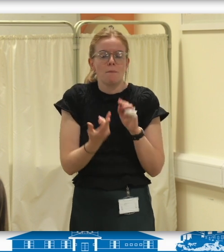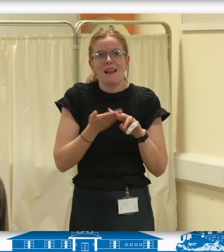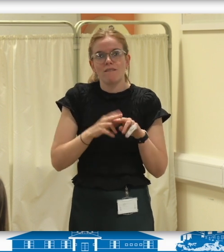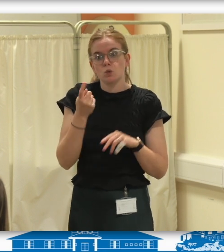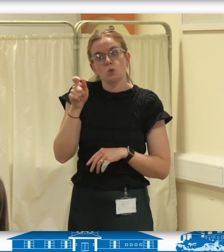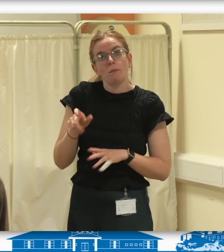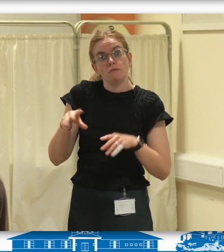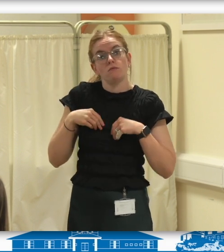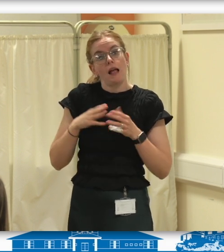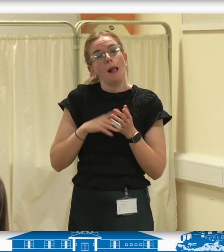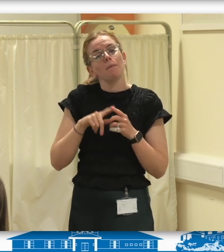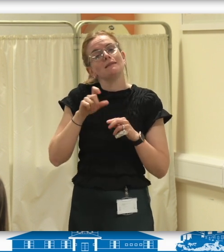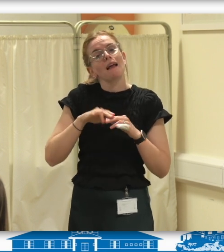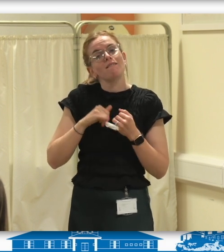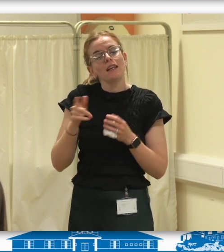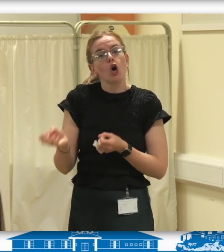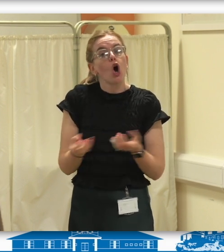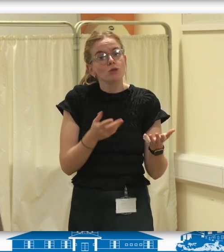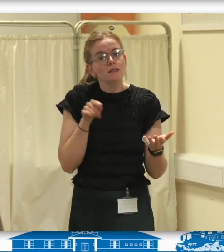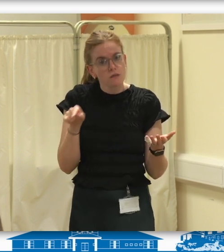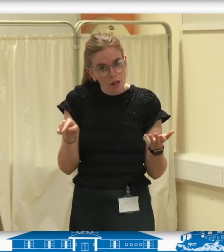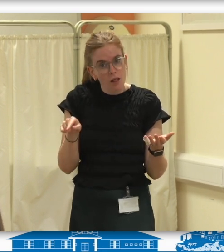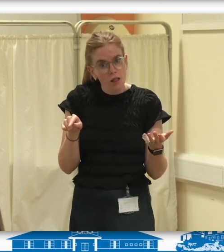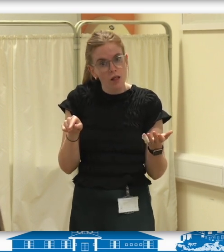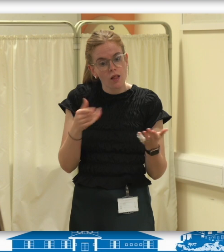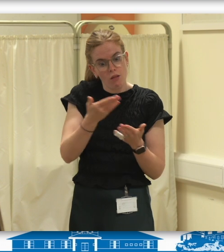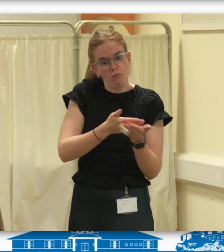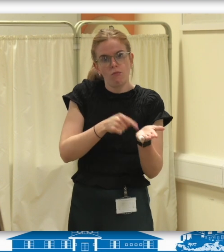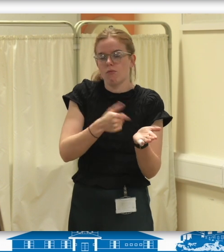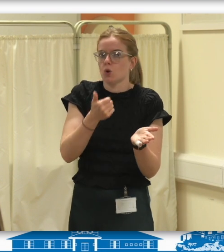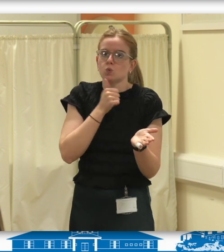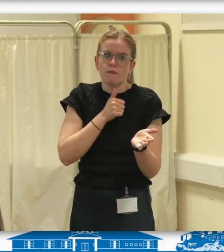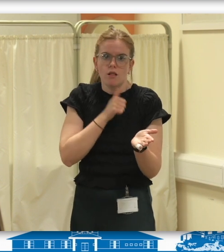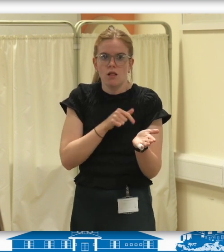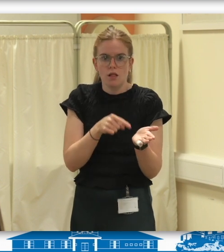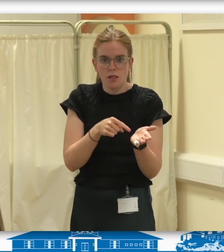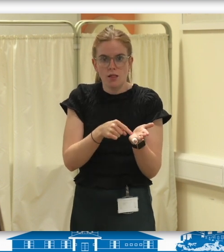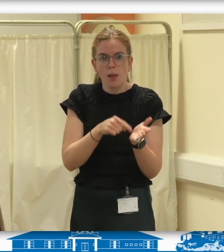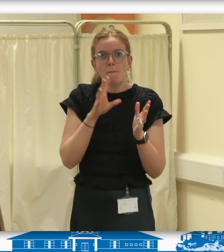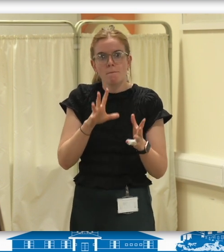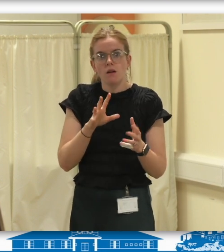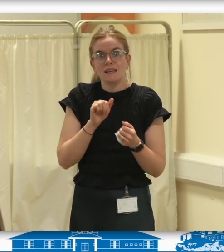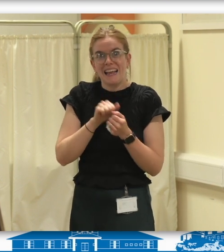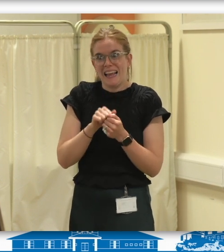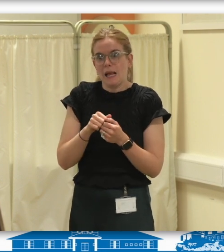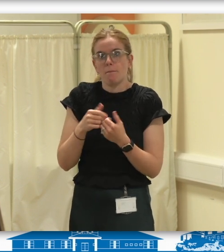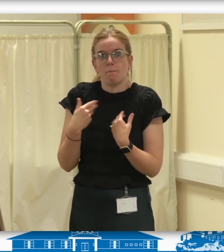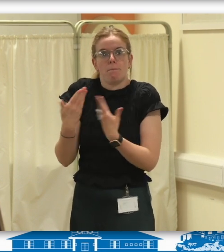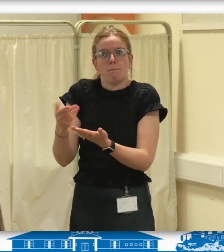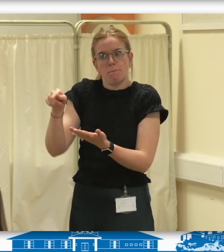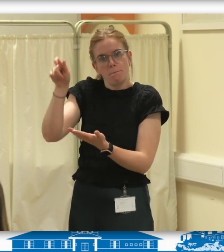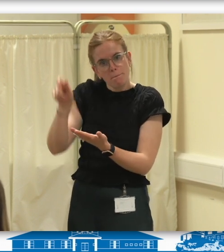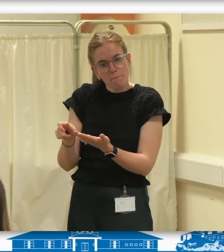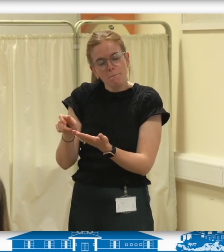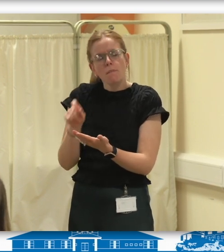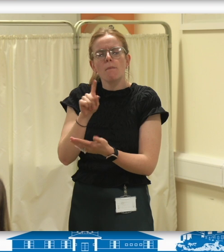ME CFS is going into hospital, it's completed and kept by the person with ME CFS, although